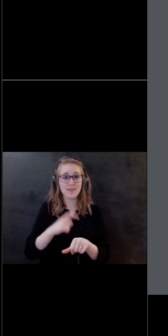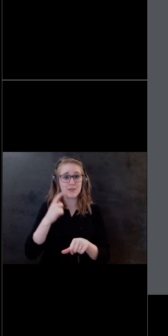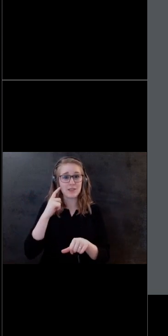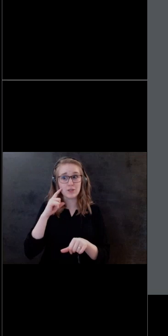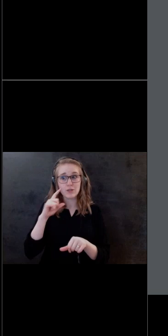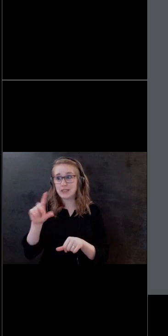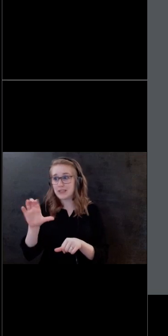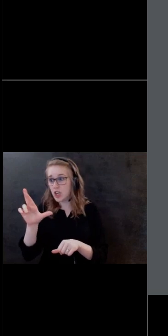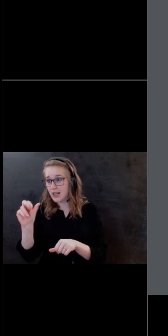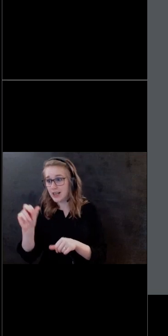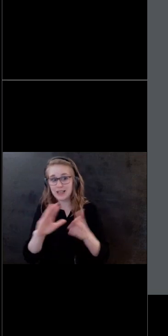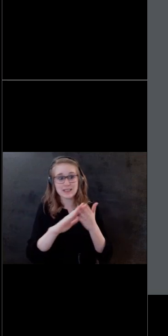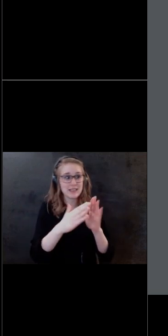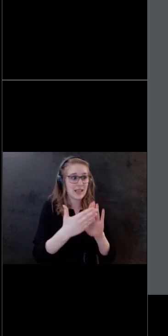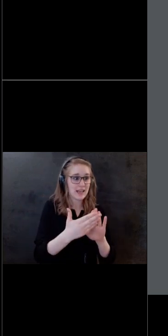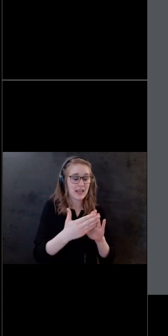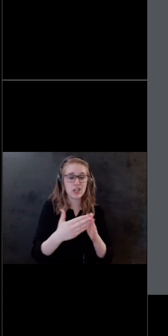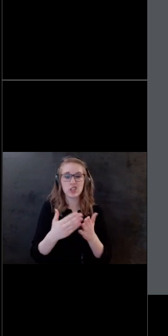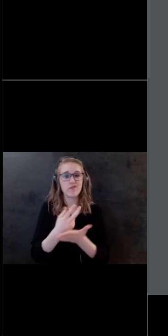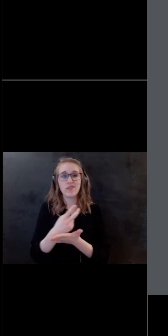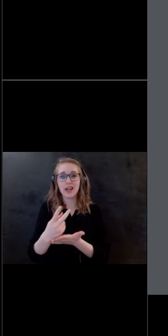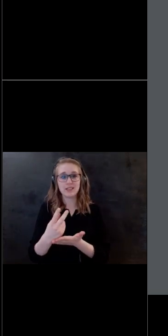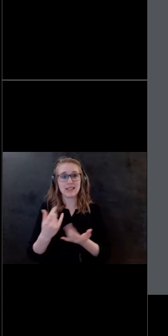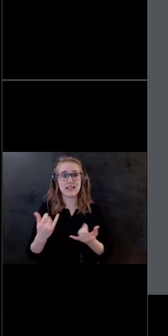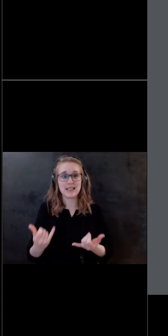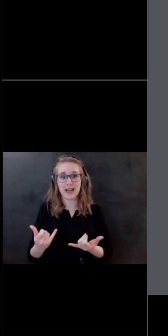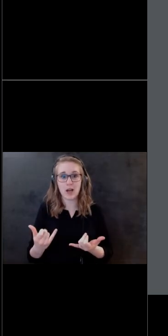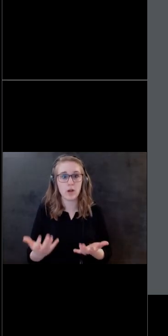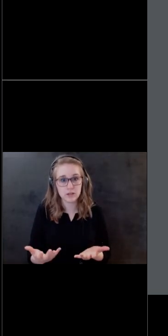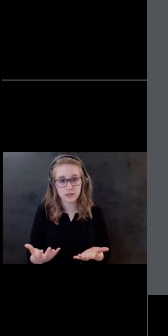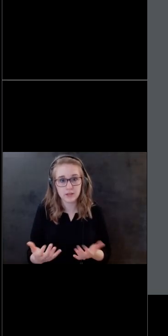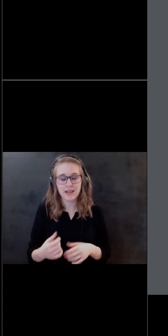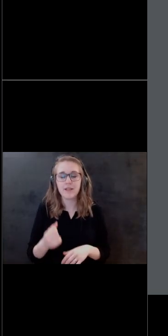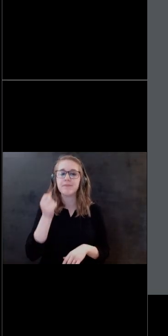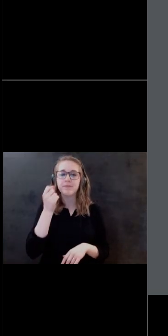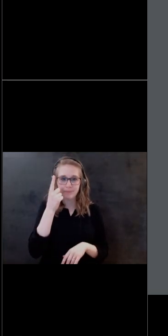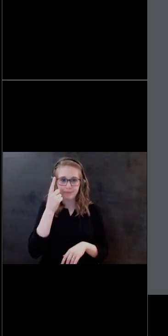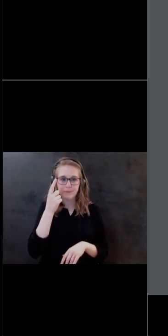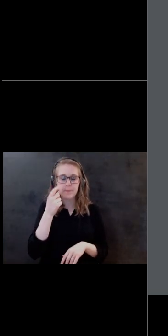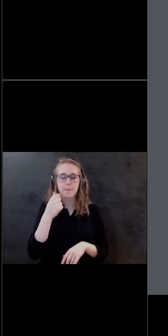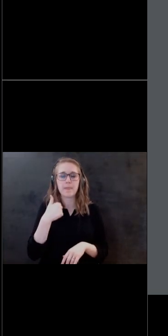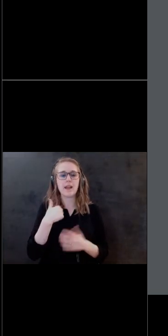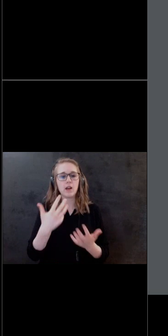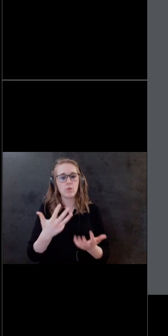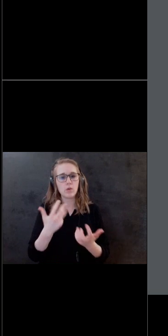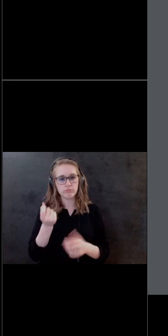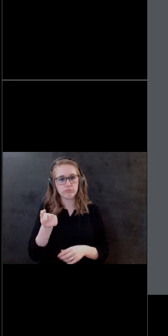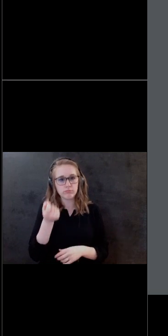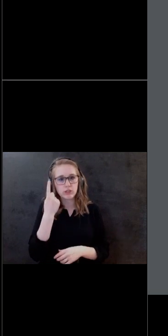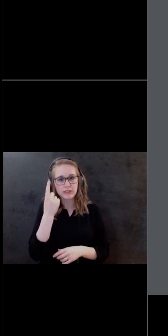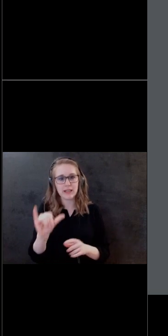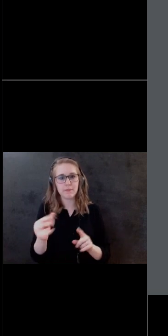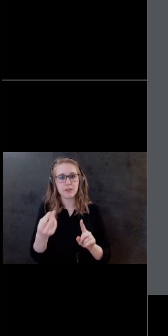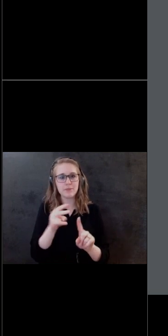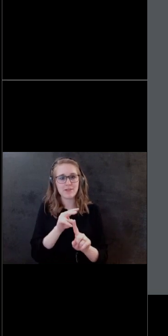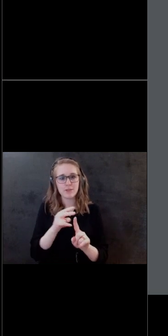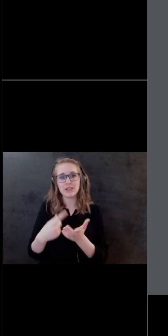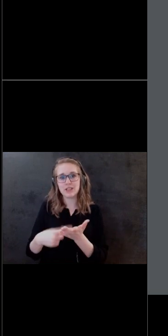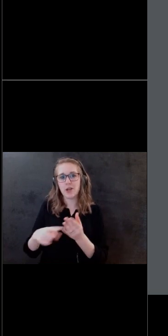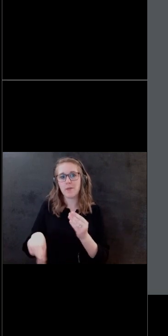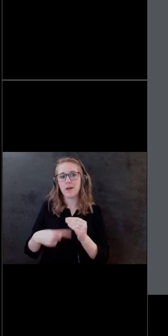and to the city, and here we are. So I understand that. And I want to be understanding of that we're talking about a new